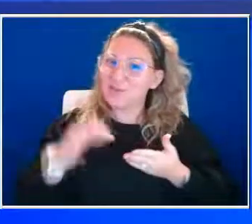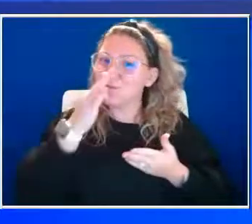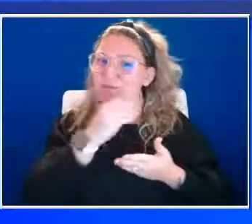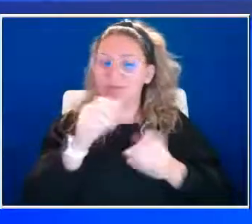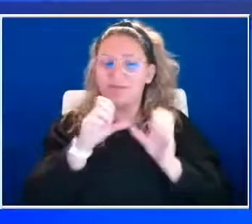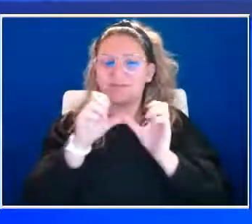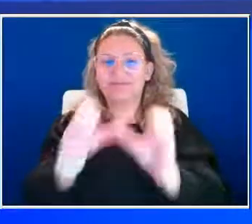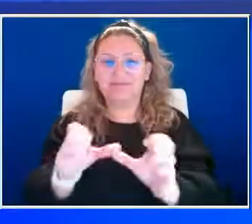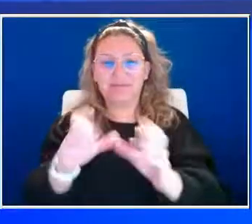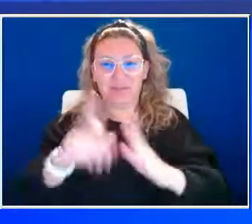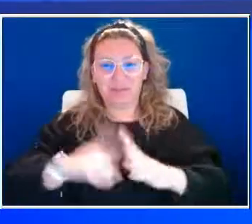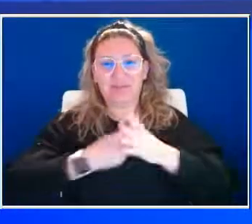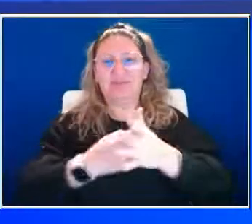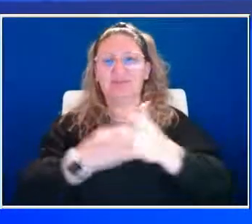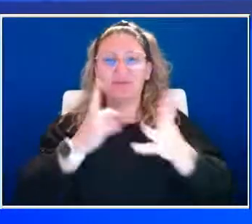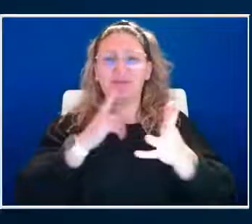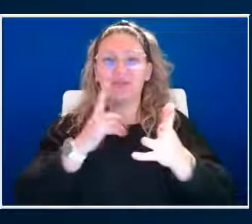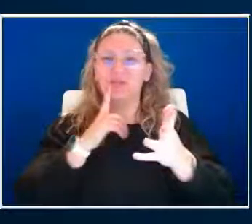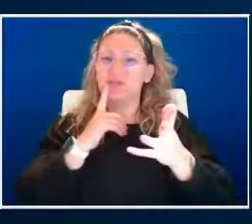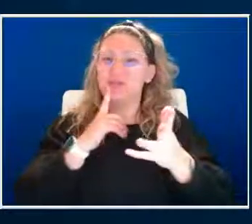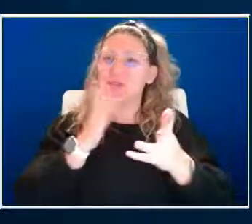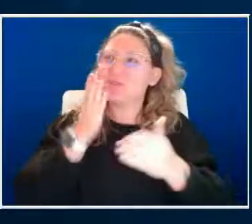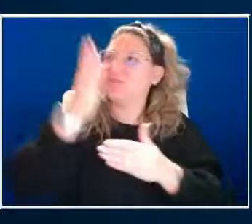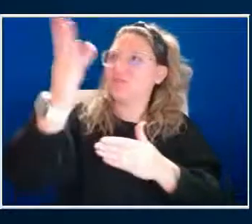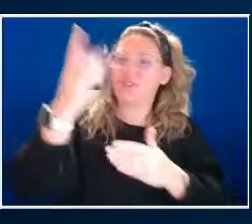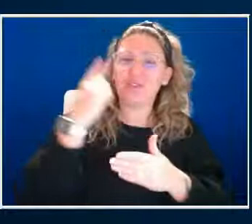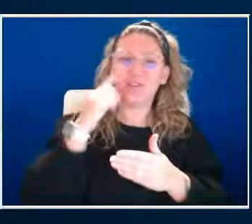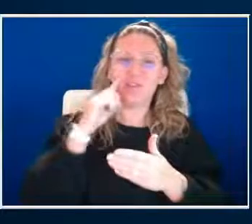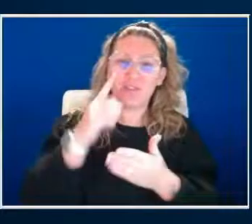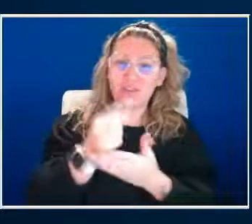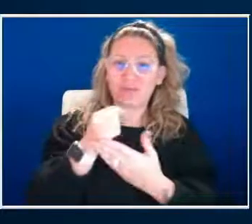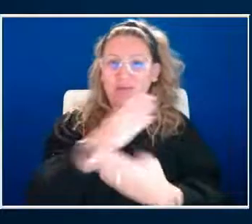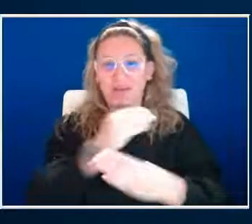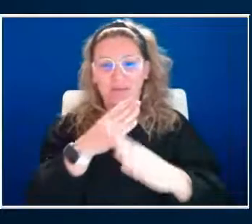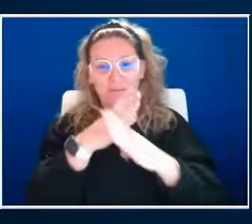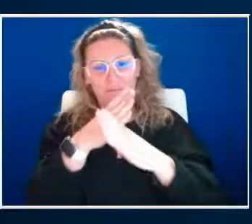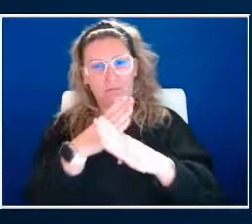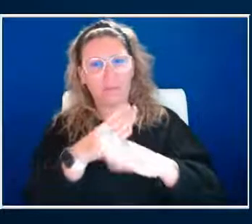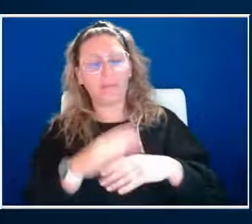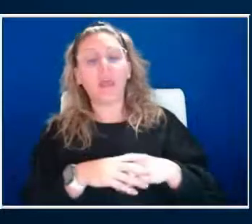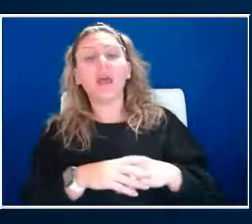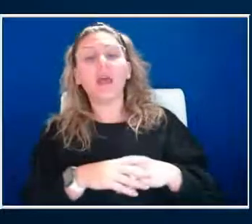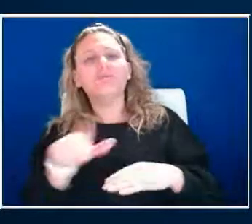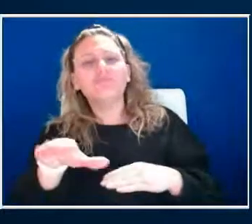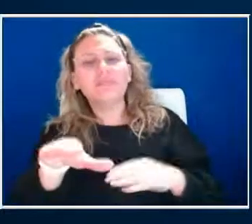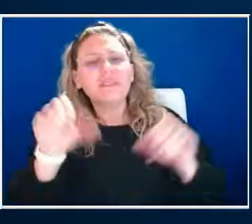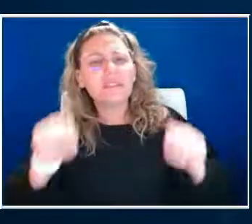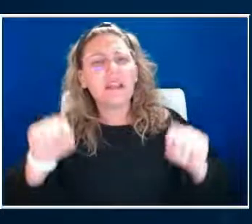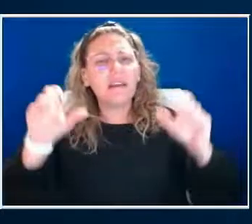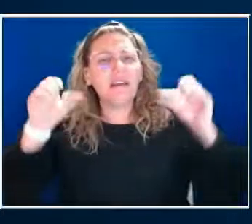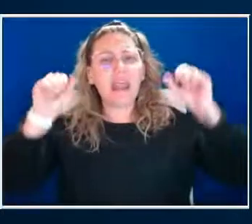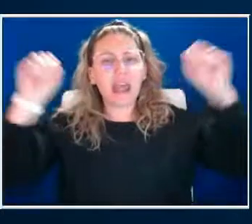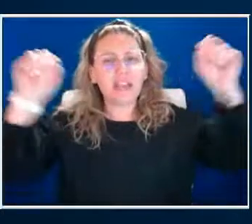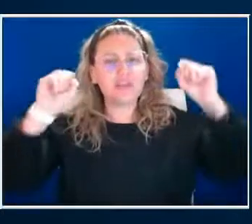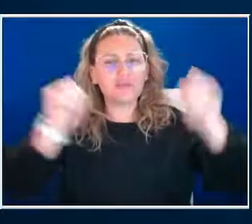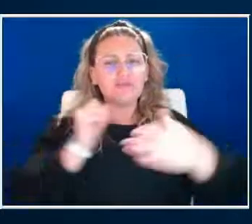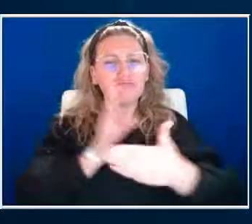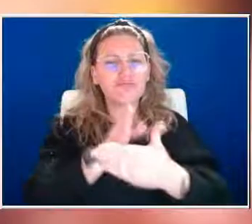way in lymphedema treatment and prevention. Dr. Lai, can exercise aggravate lymphedema?